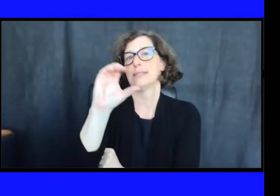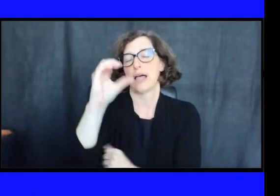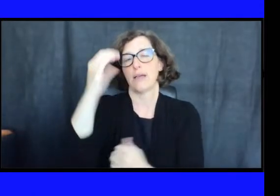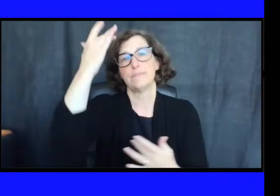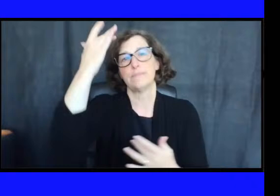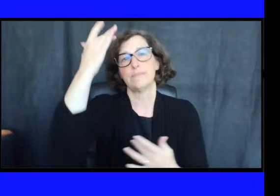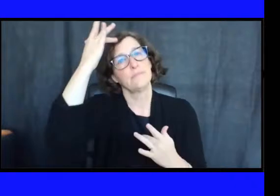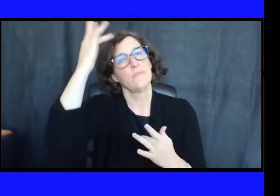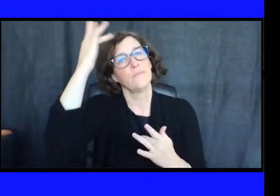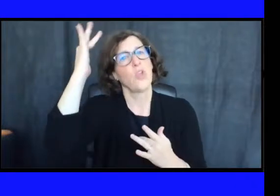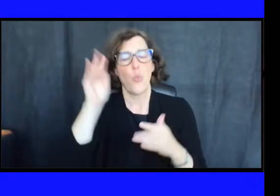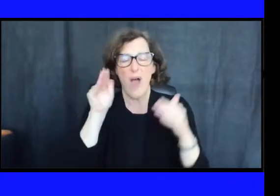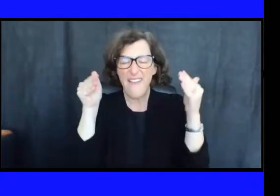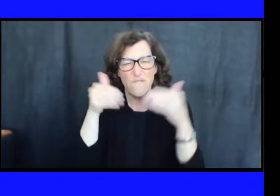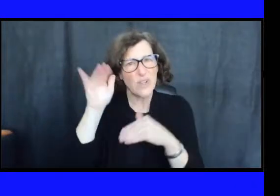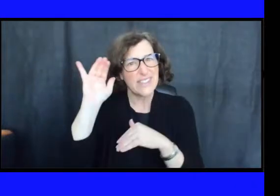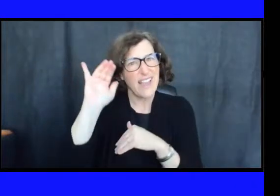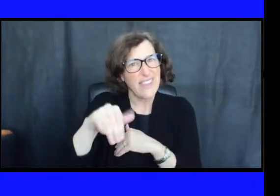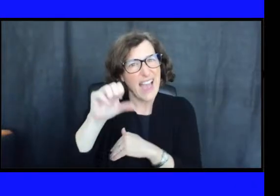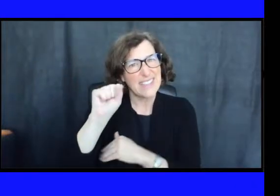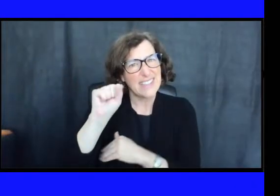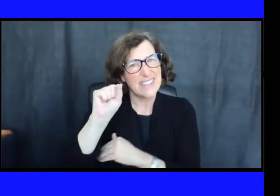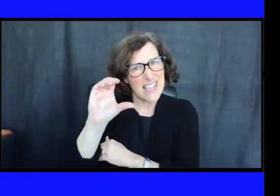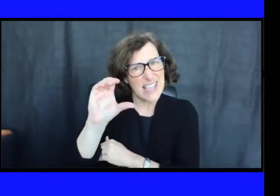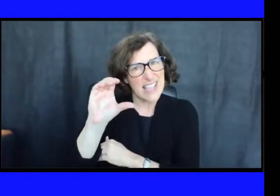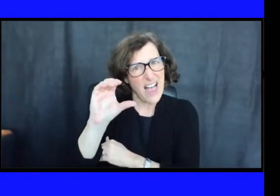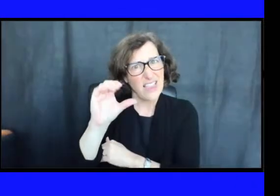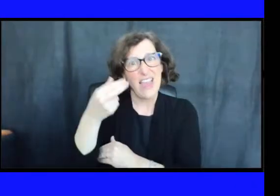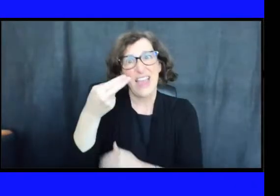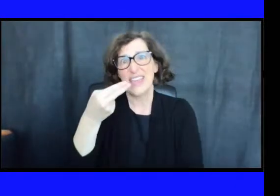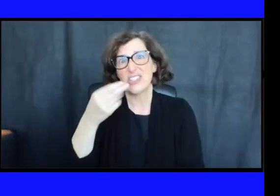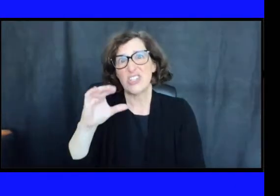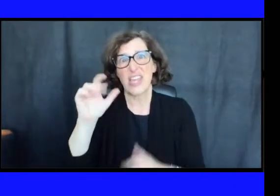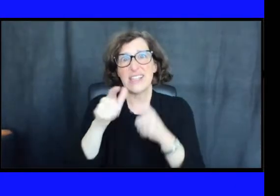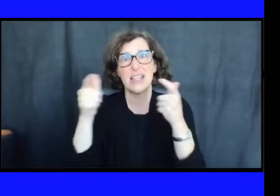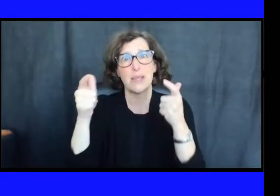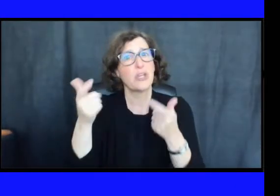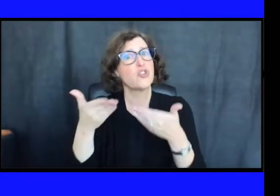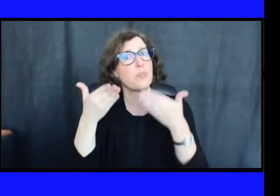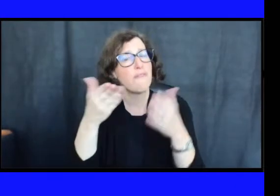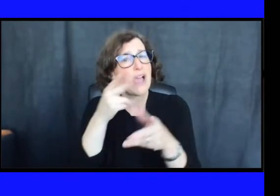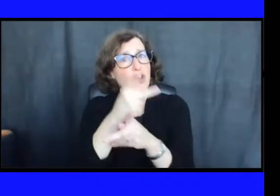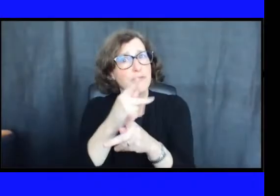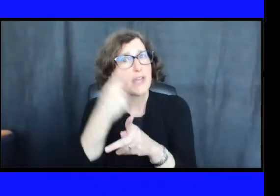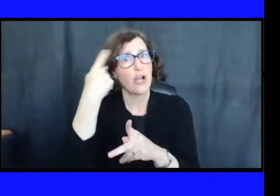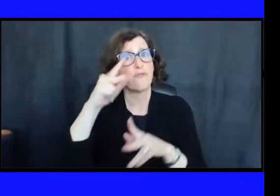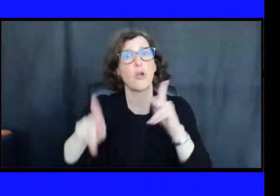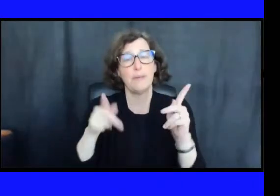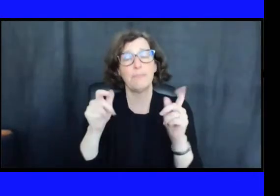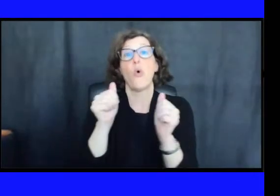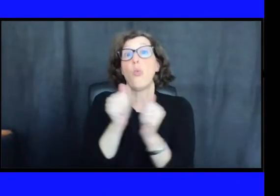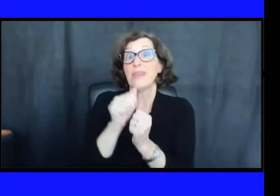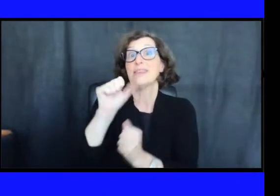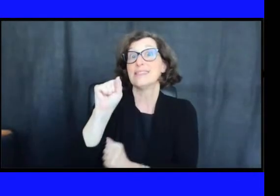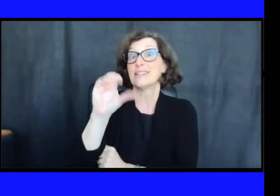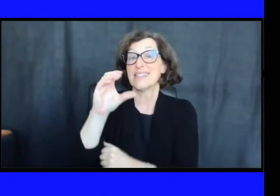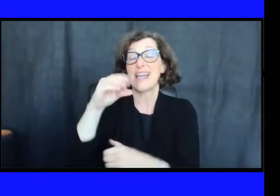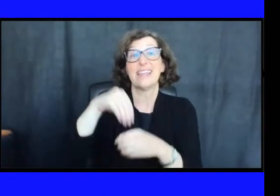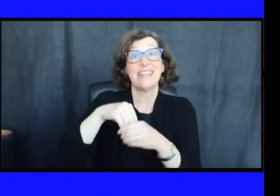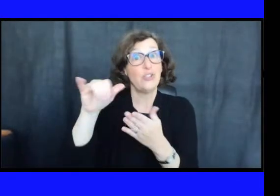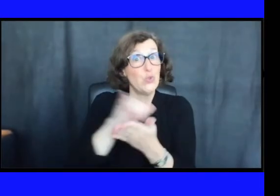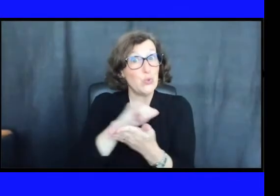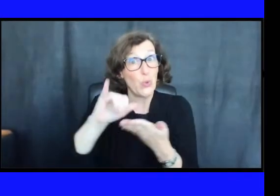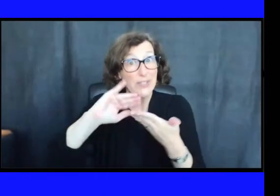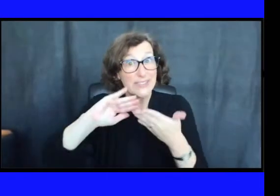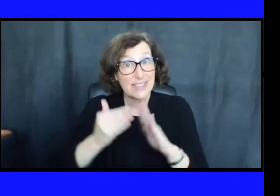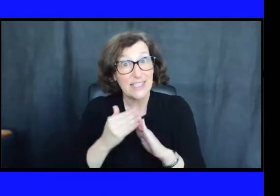come from Indian, Middle Eastern, and Mediterranean descent. Unfortunately, patients with sickle cell are often stigmatized.